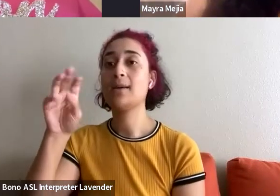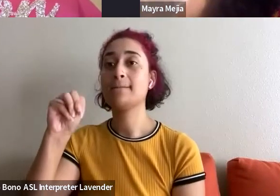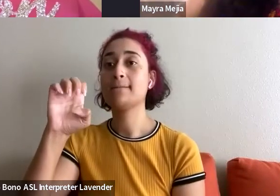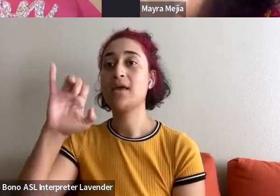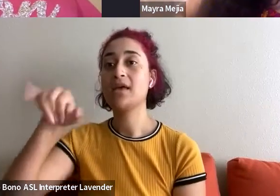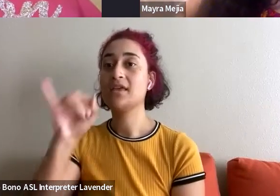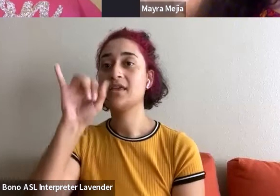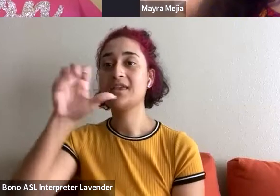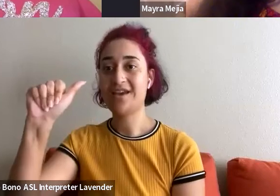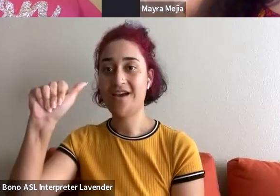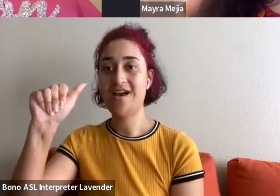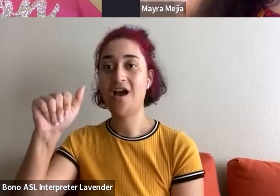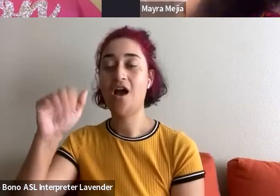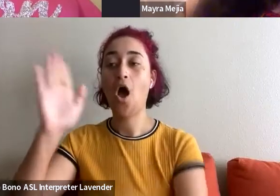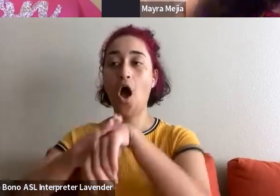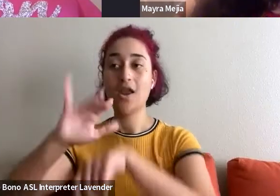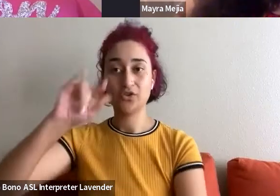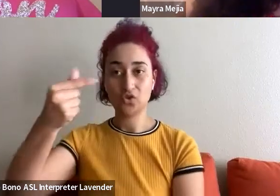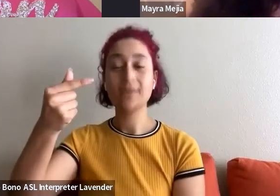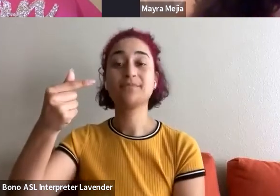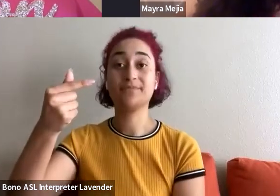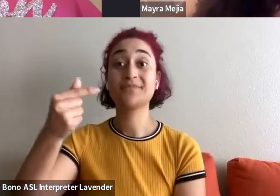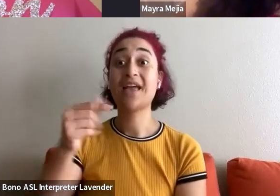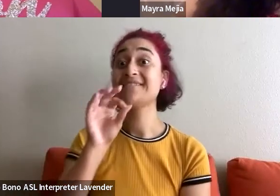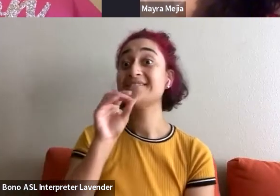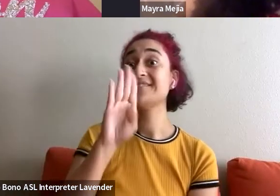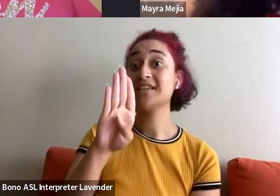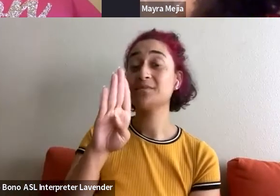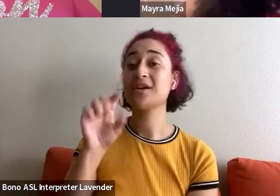this information in the chat also.